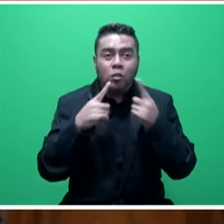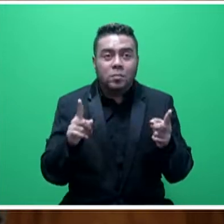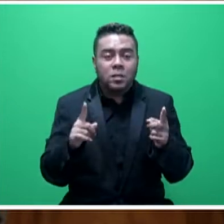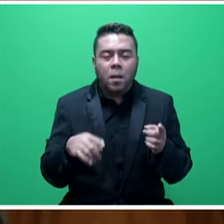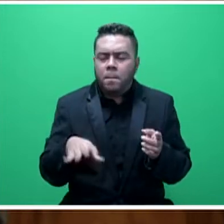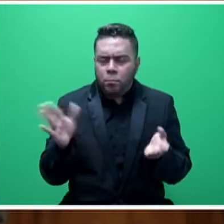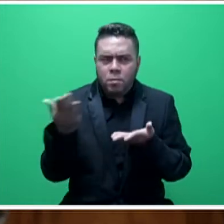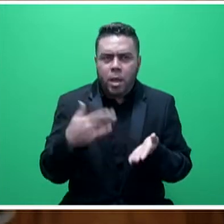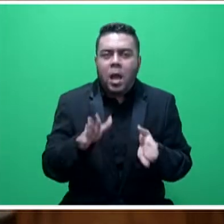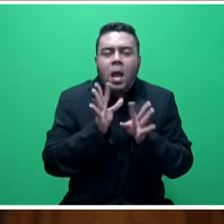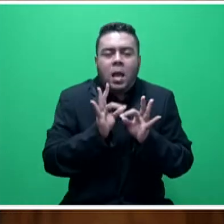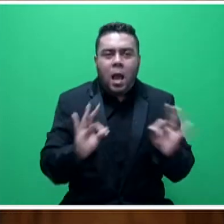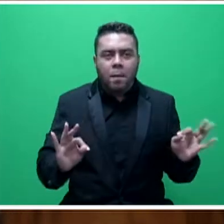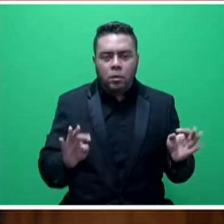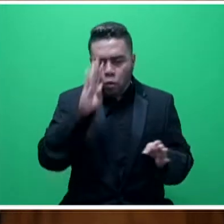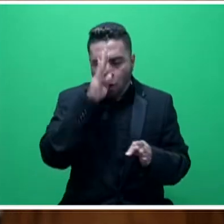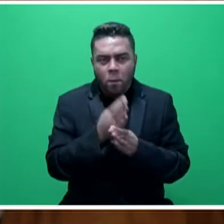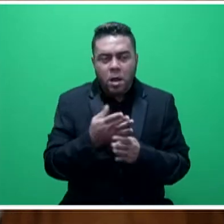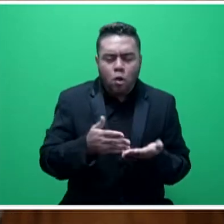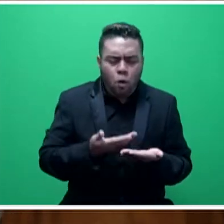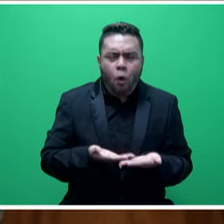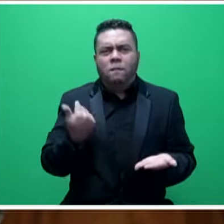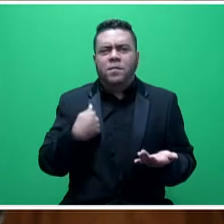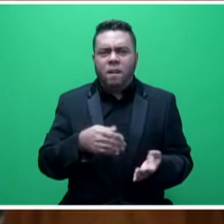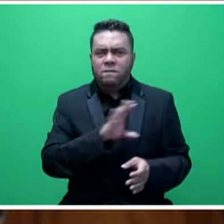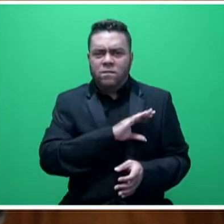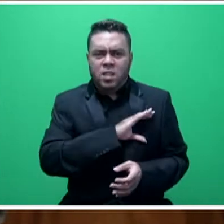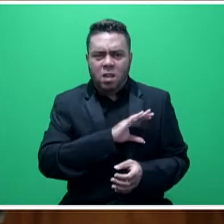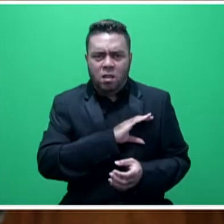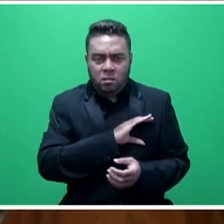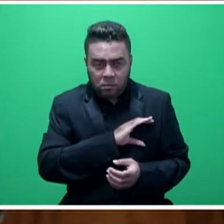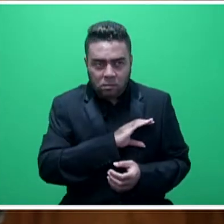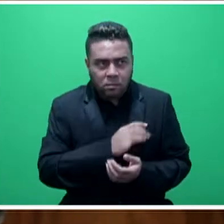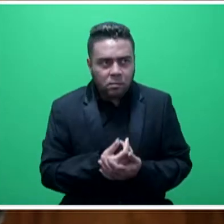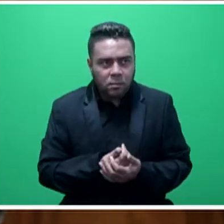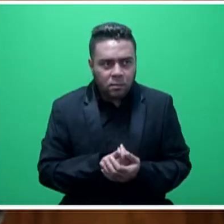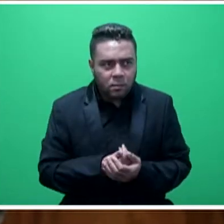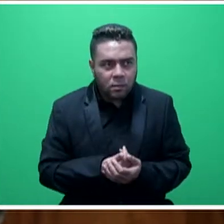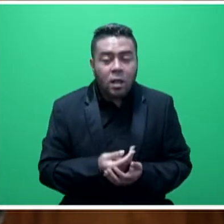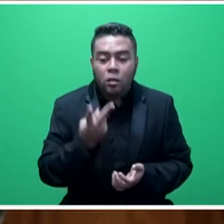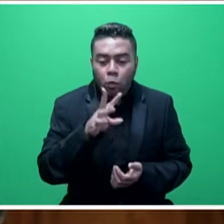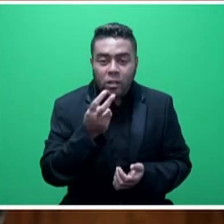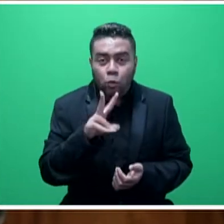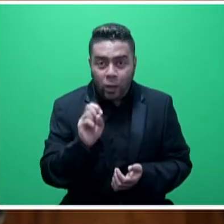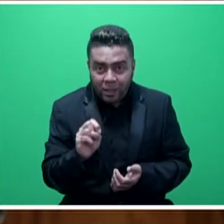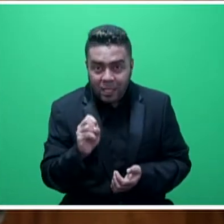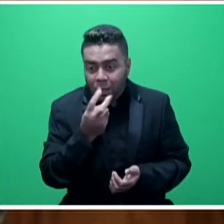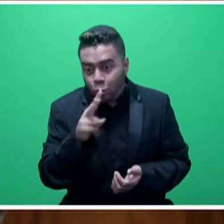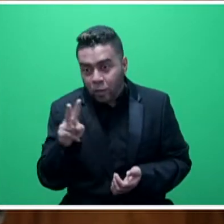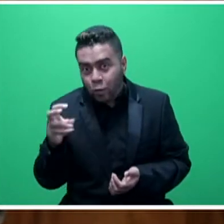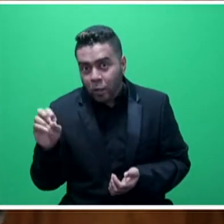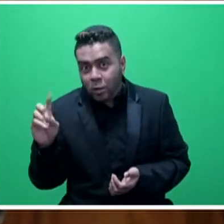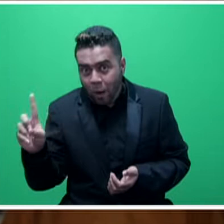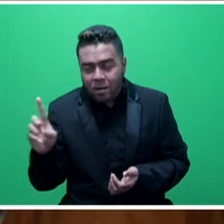to our people, removing the fear created by some. Mr. Speaker, said the 2020 and 2021 National Fijian